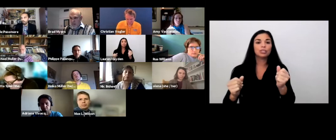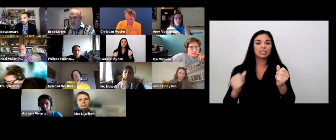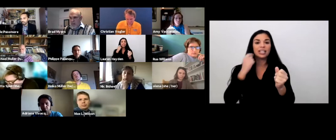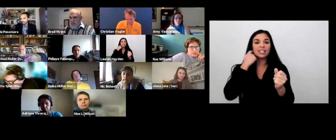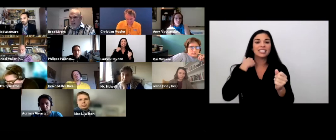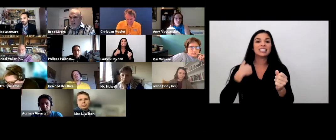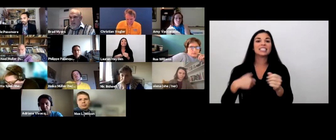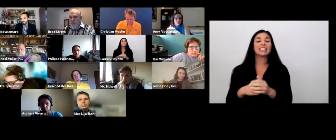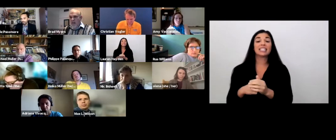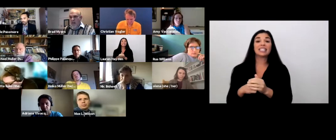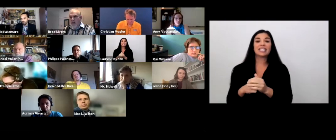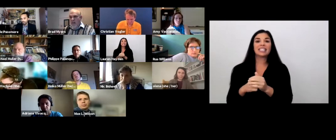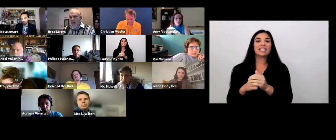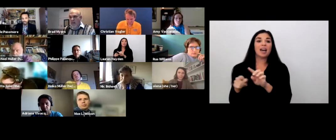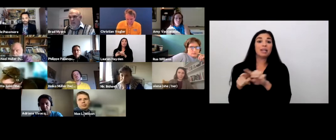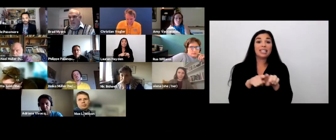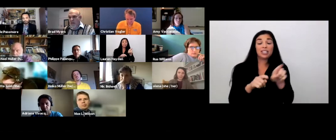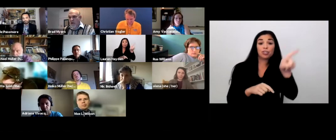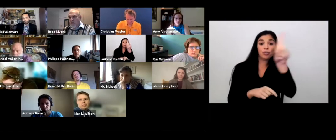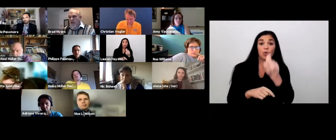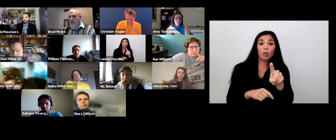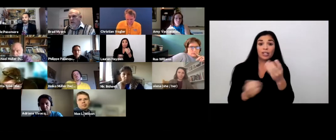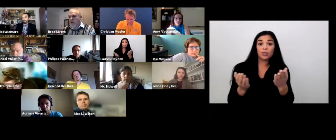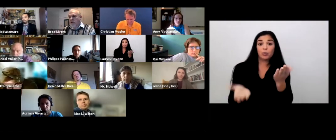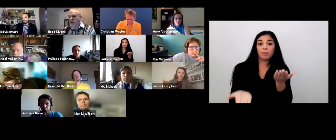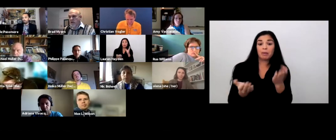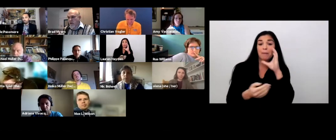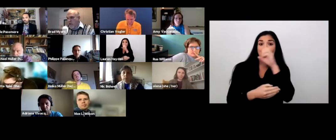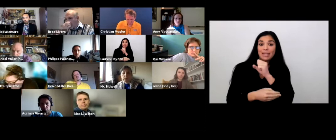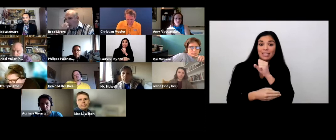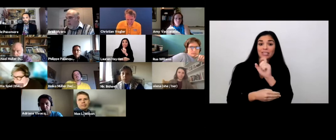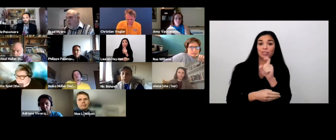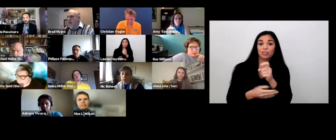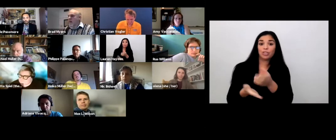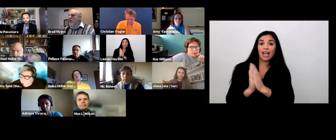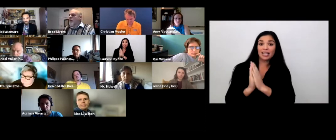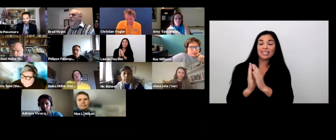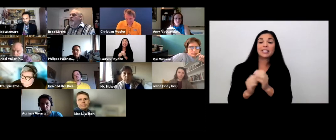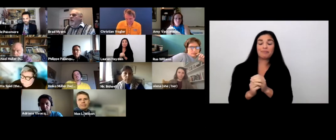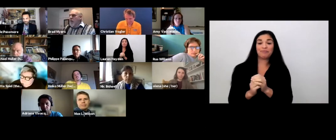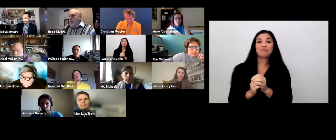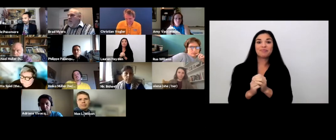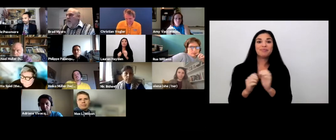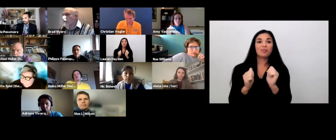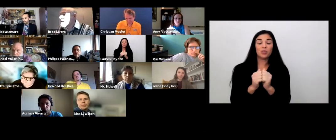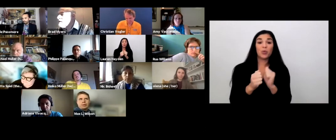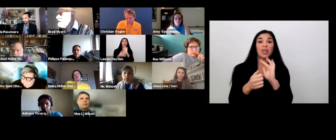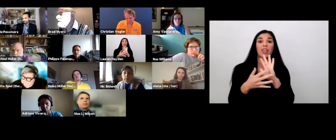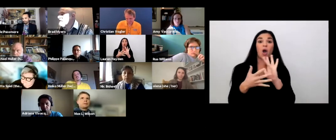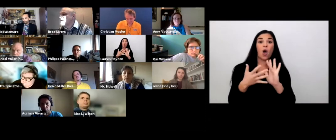additional questions that we might be missing and should be asking. And so with all of that spiel said,